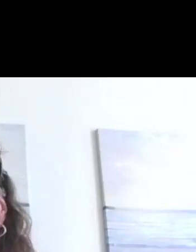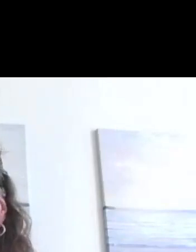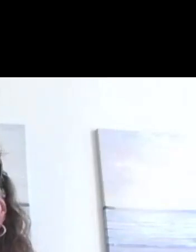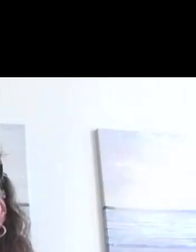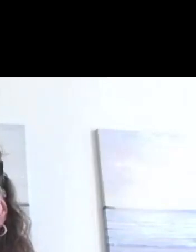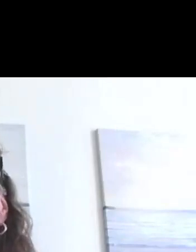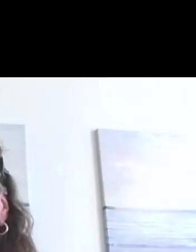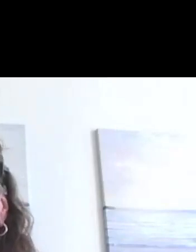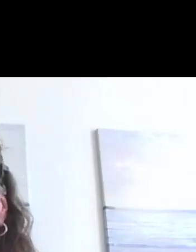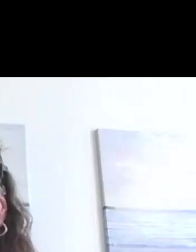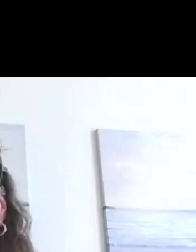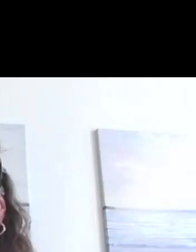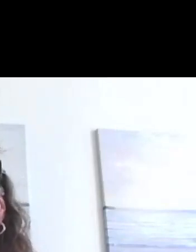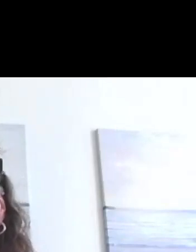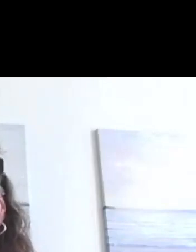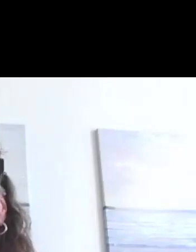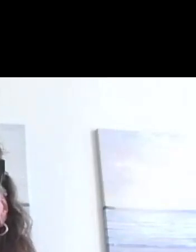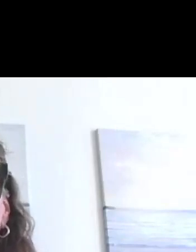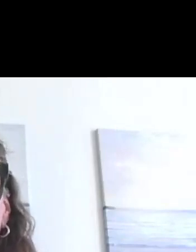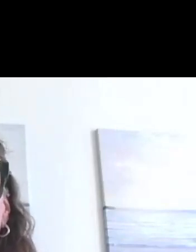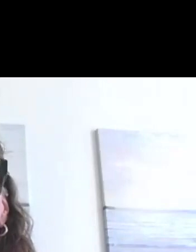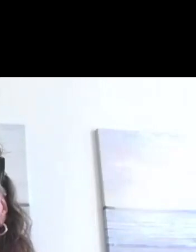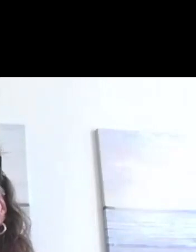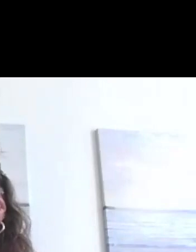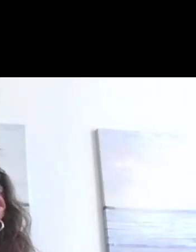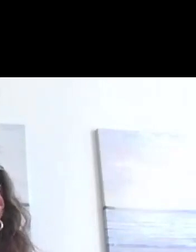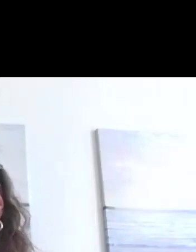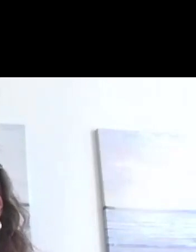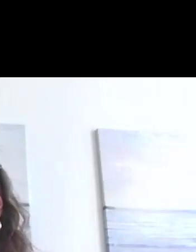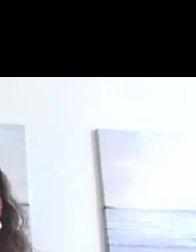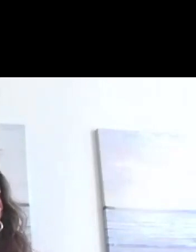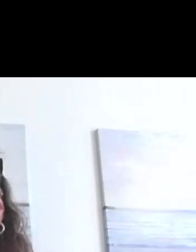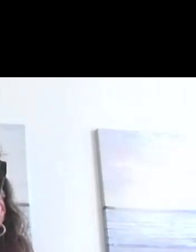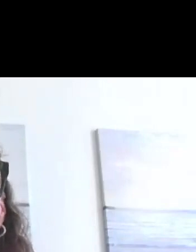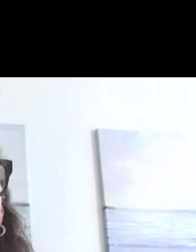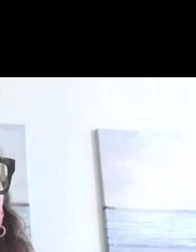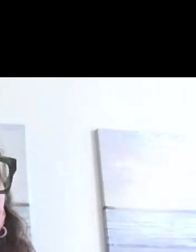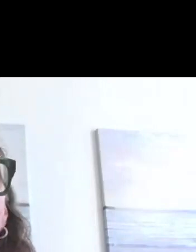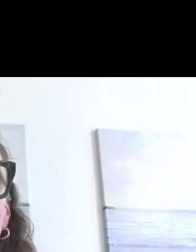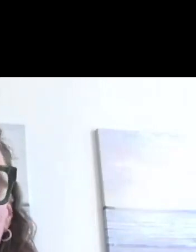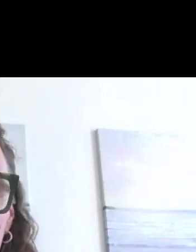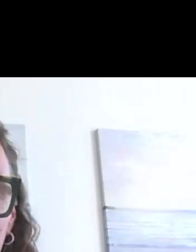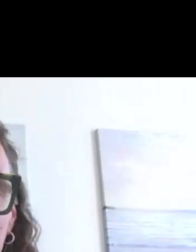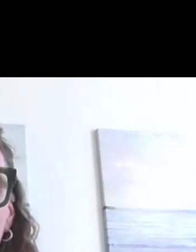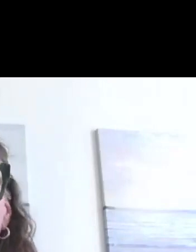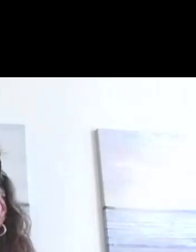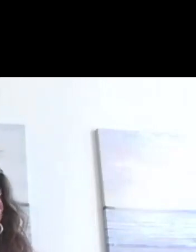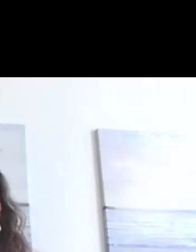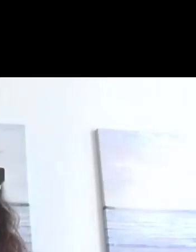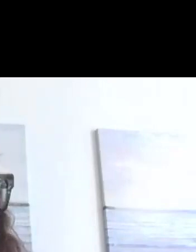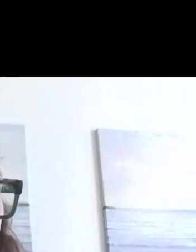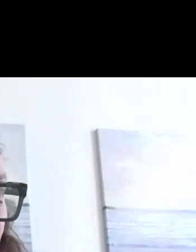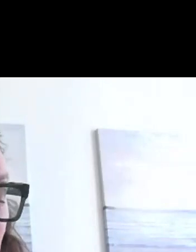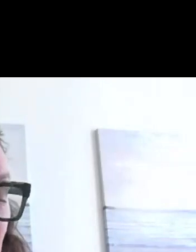and say, where are we? Where, with the advisory committee, with the leadership by agency, Maria Shriver,